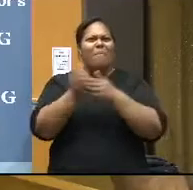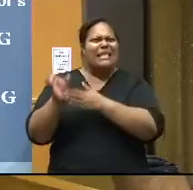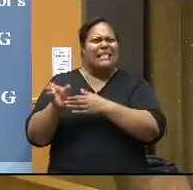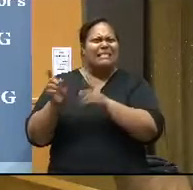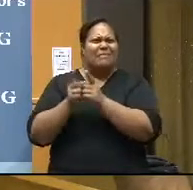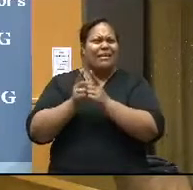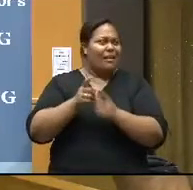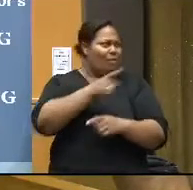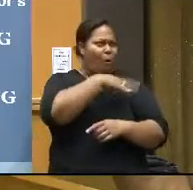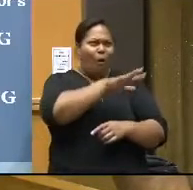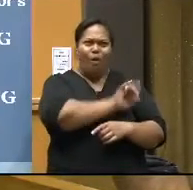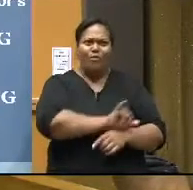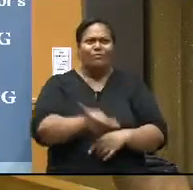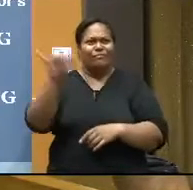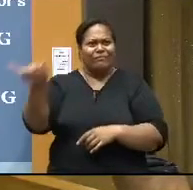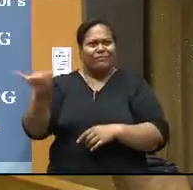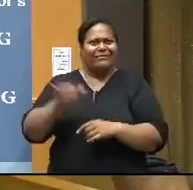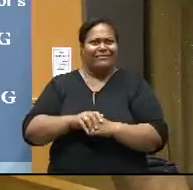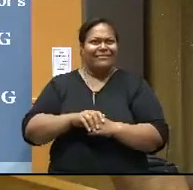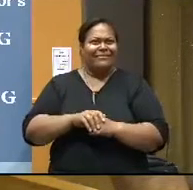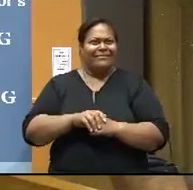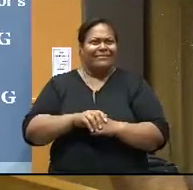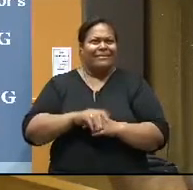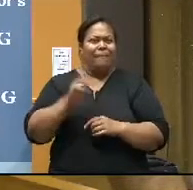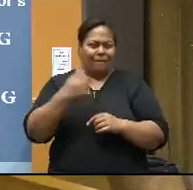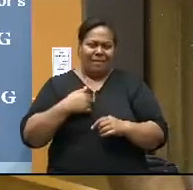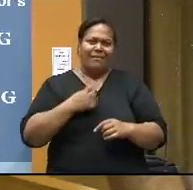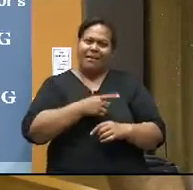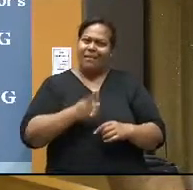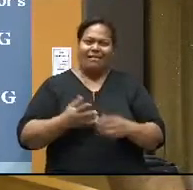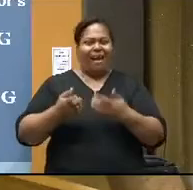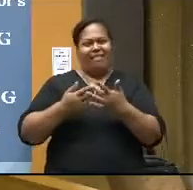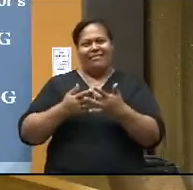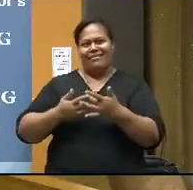are required to be, I have attended every one of them.